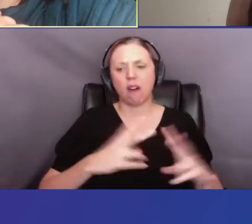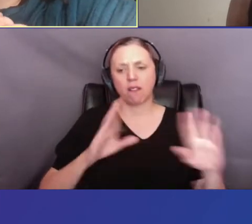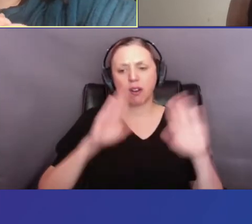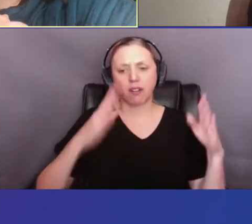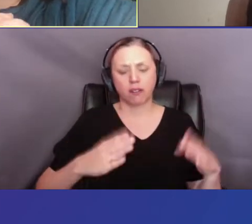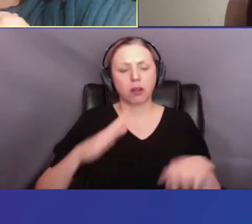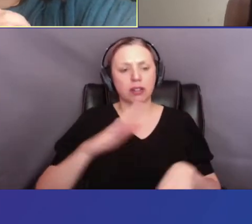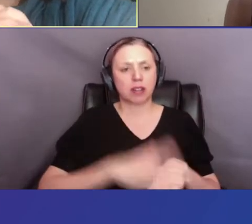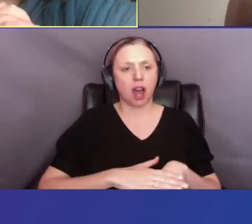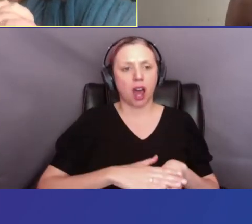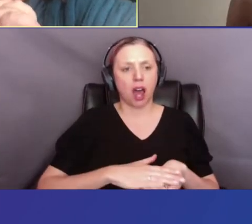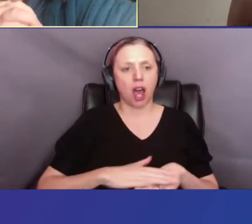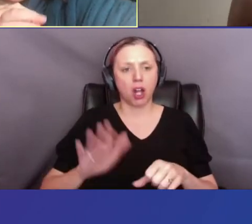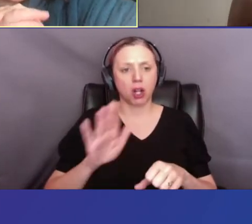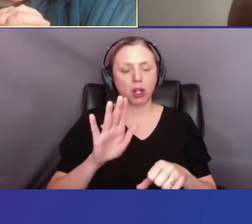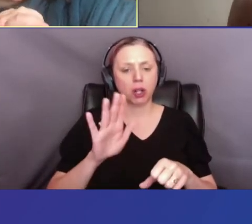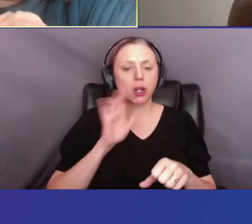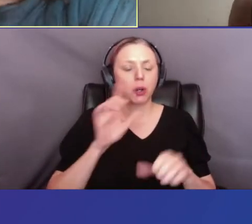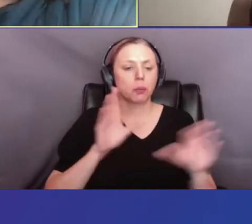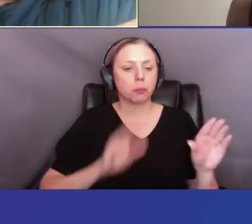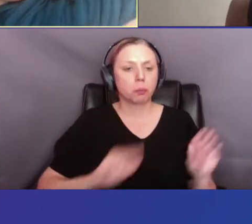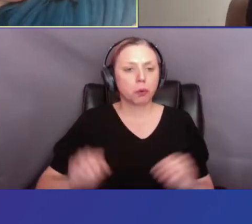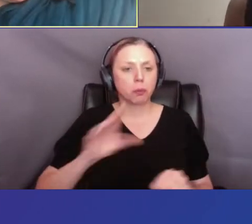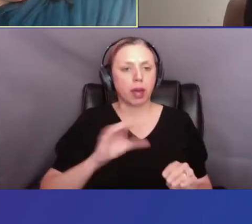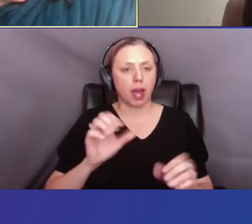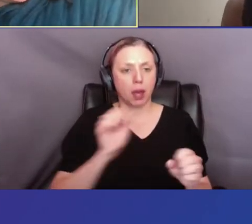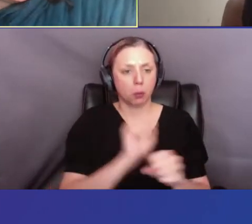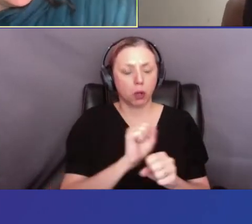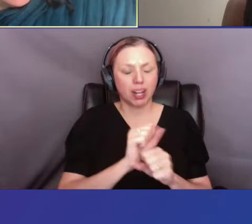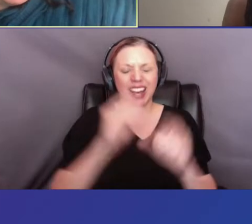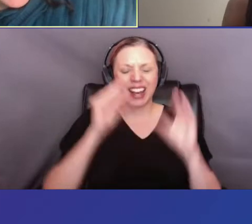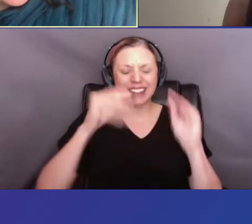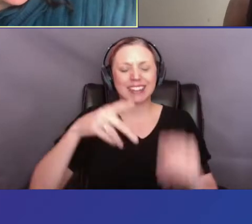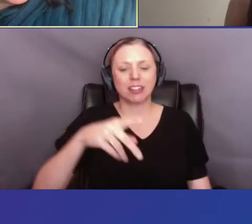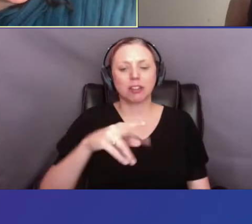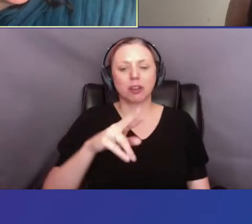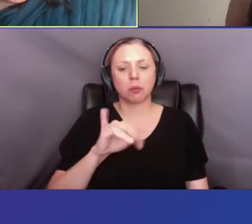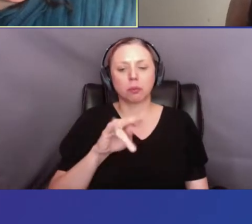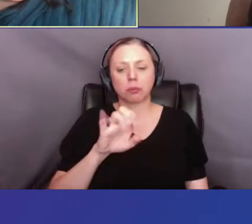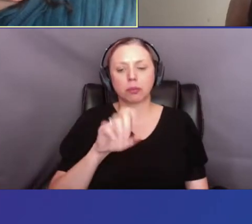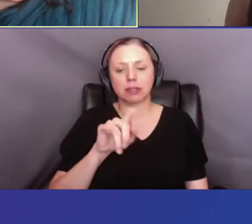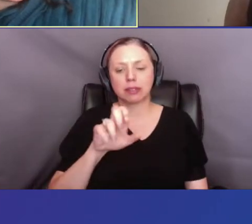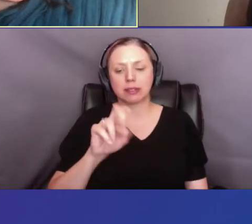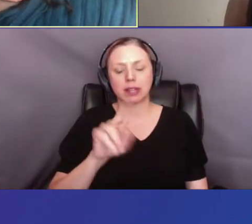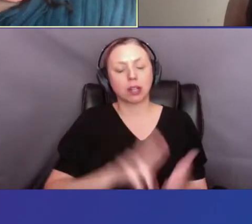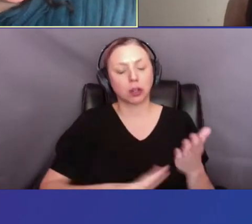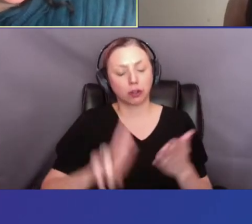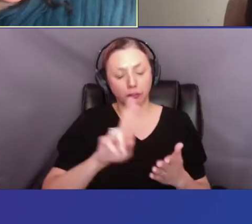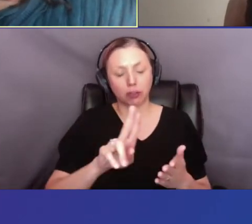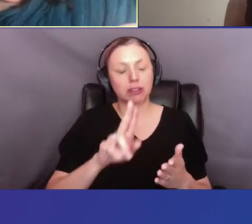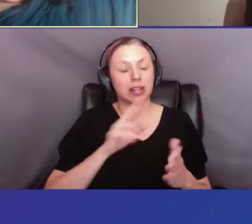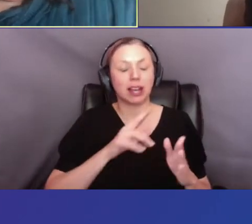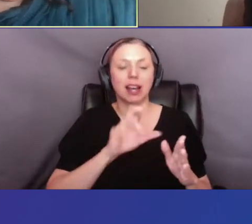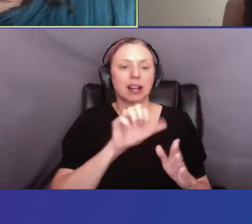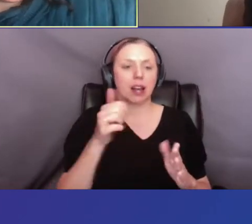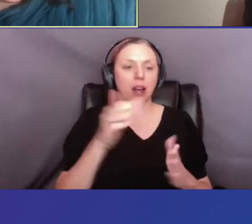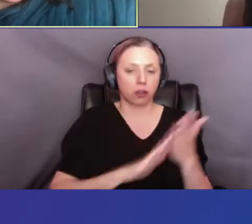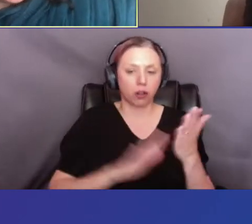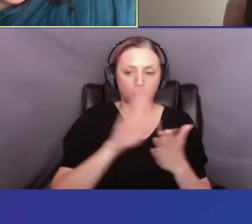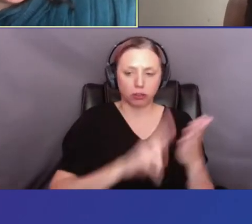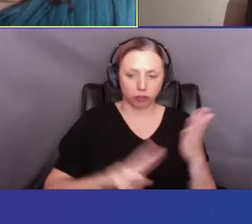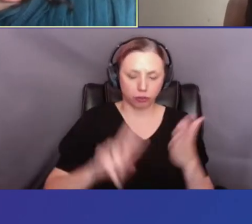And I teach at Princeton University and some other higher education institutions,